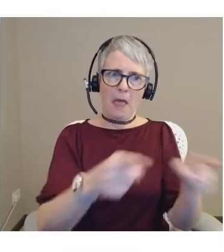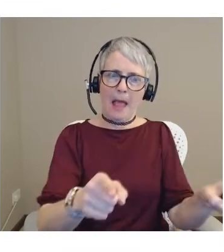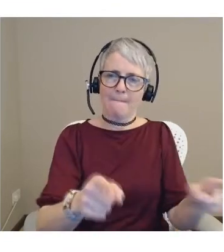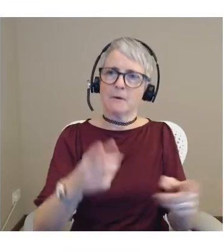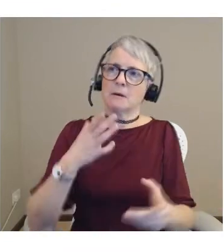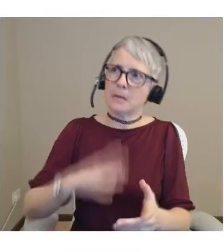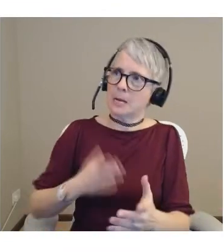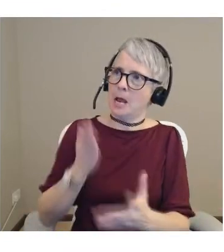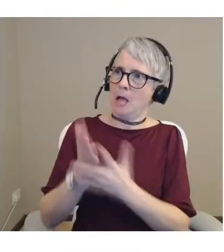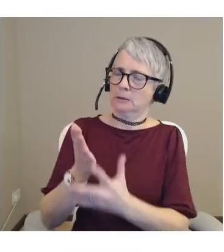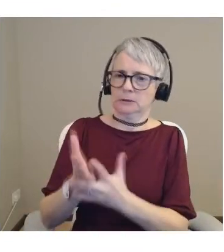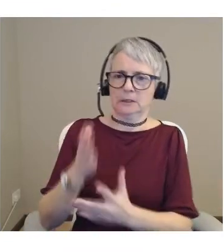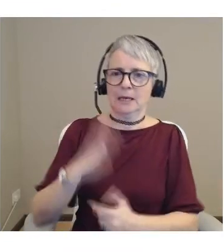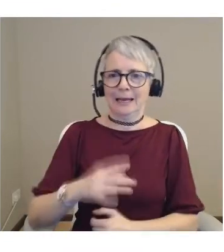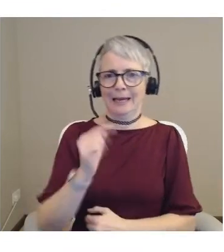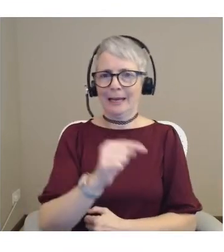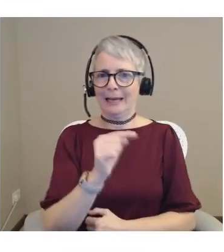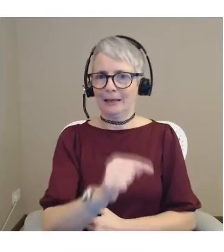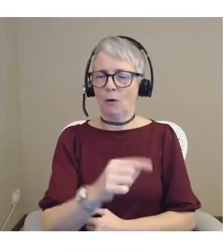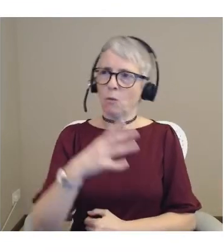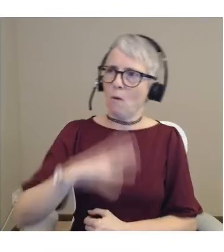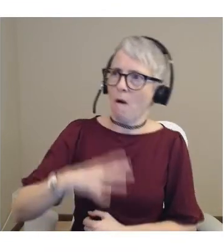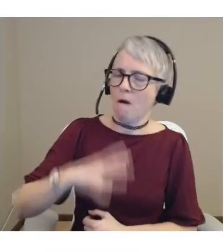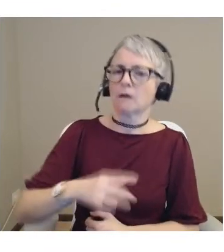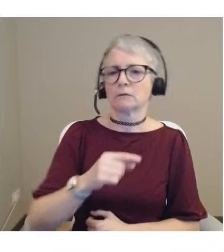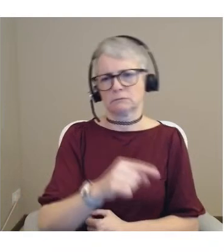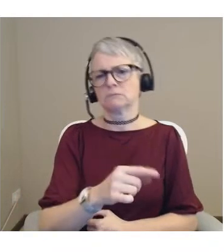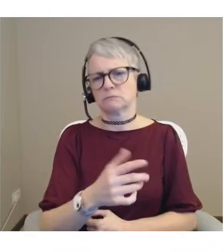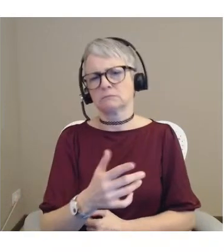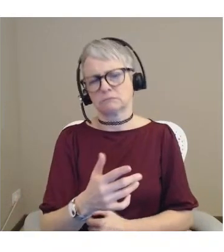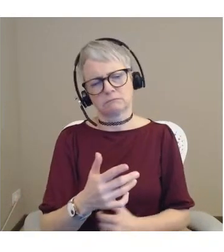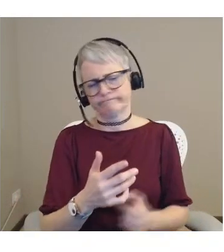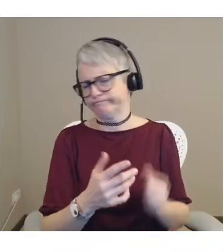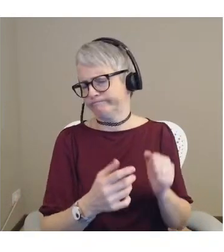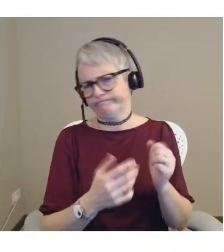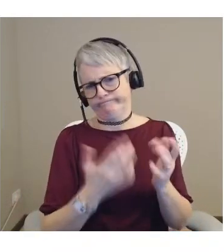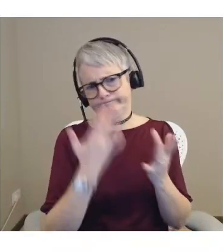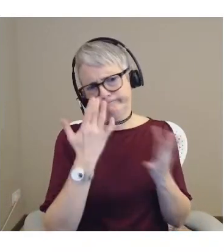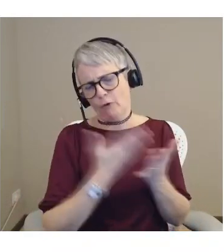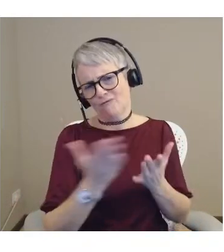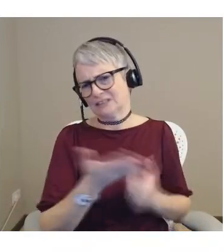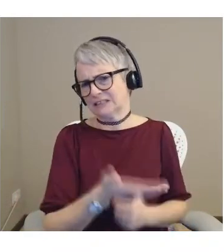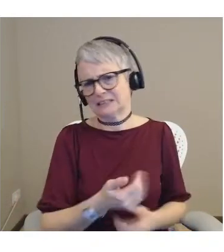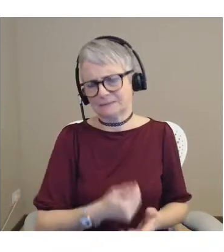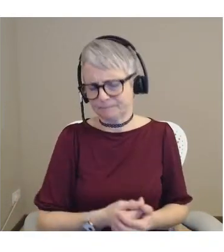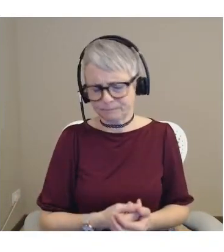it. And it was interesting to see as well that the